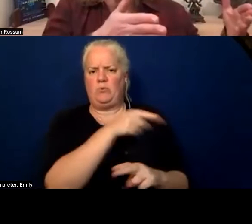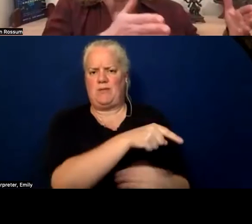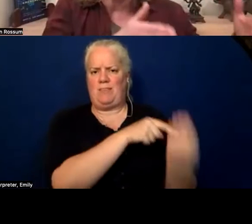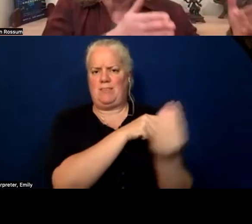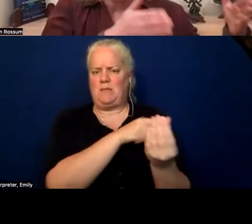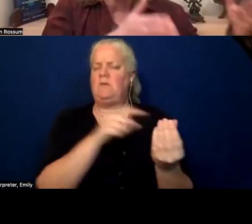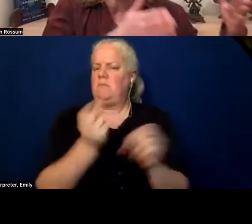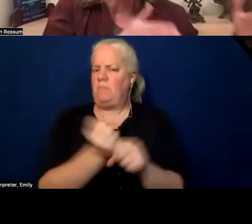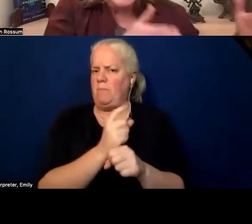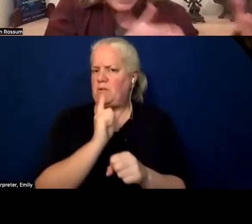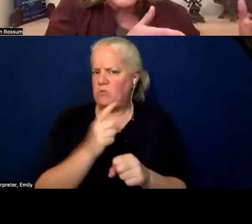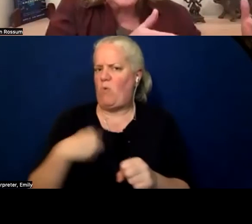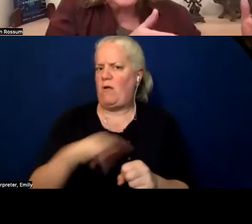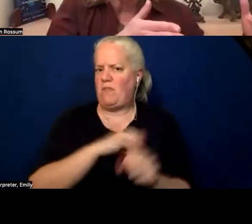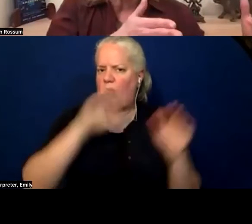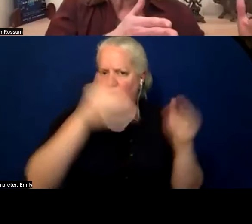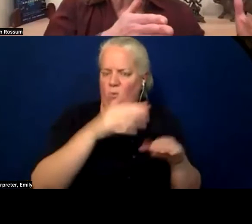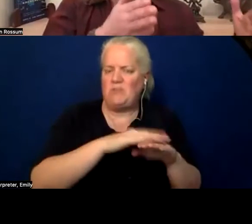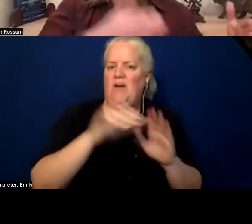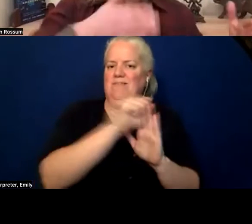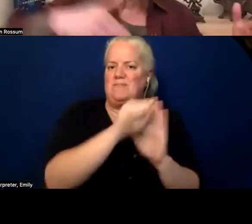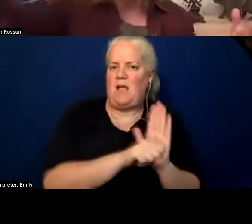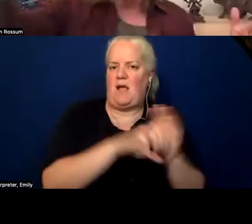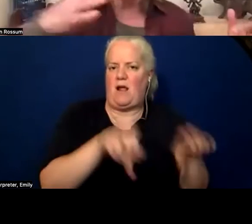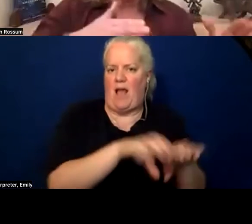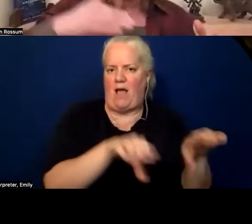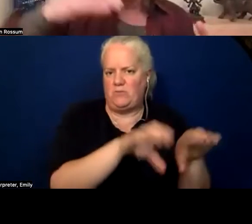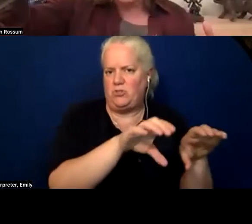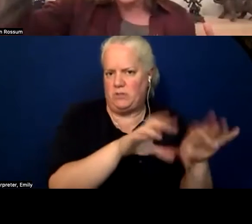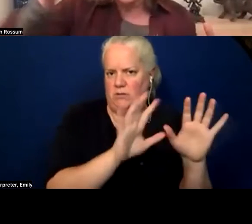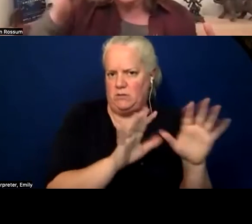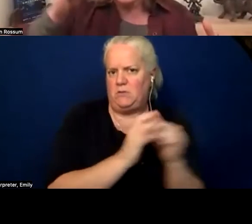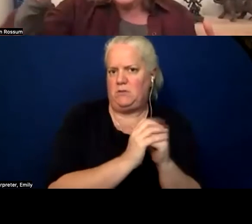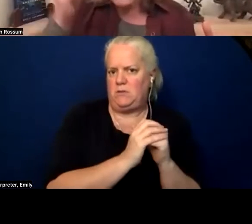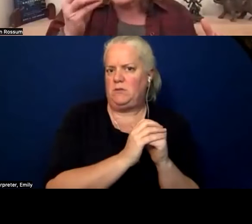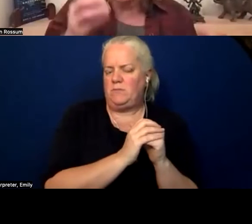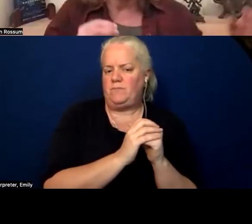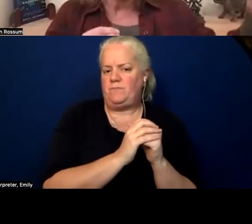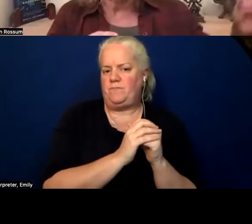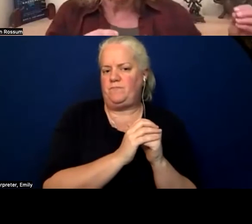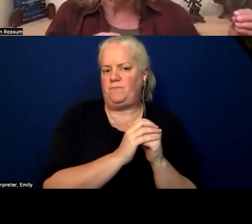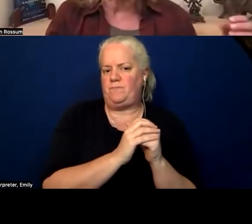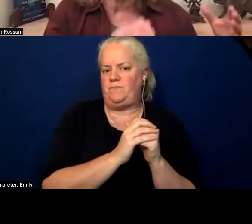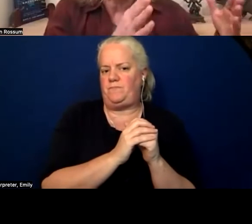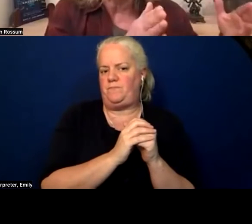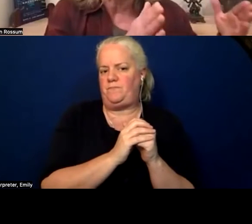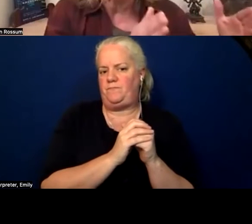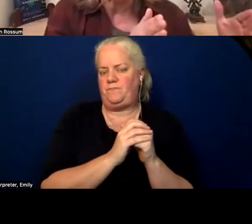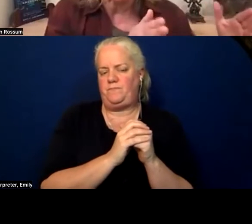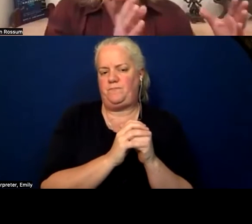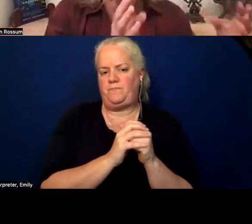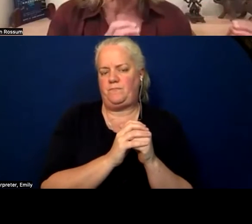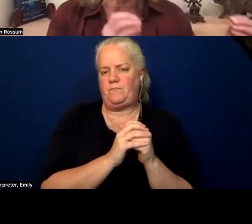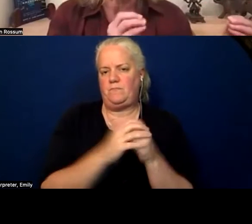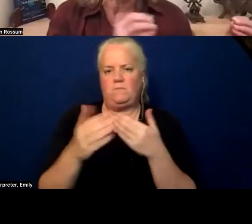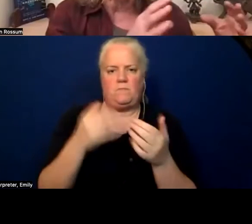staying focused on that state action, even if whether there's a federal law at play or a state law at play. We want to be